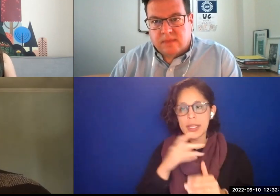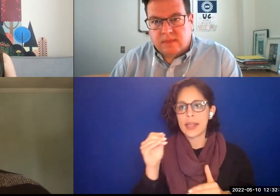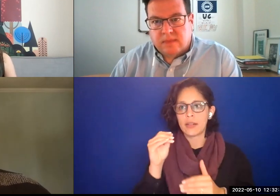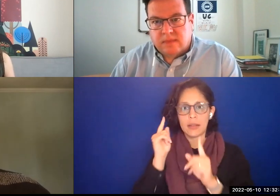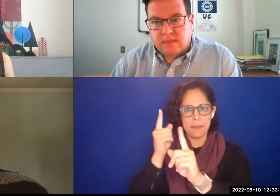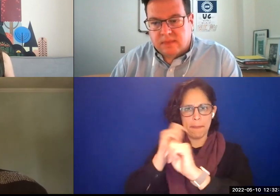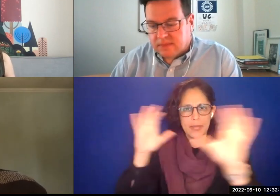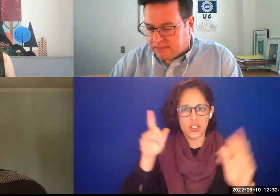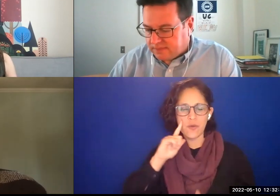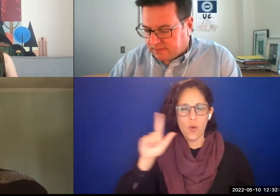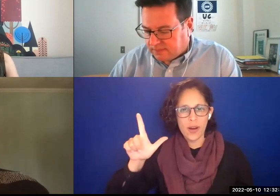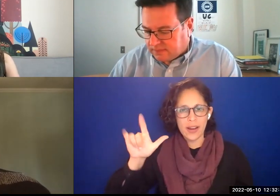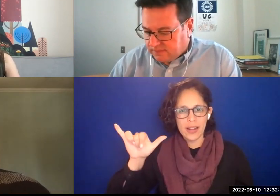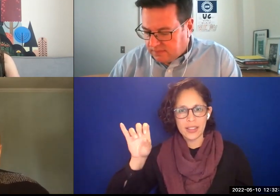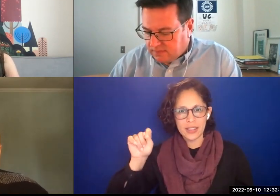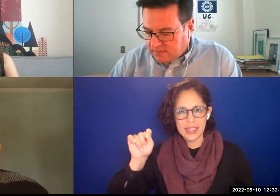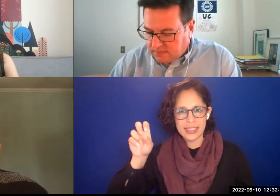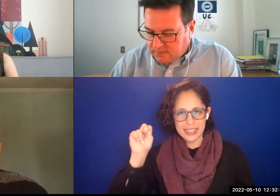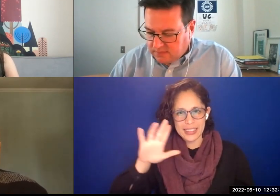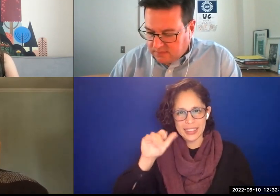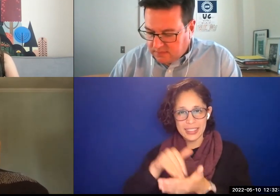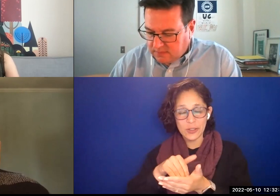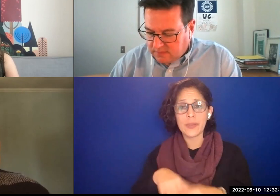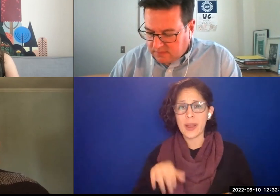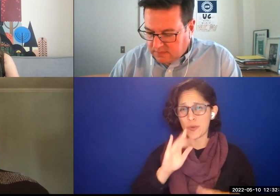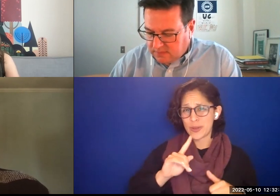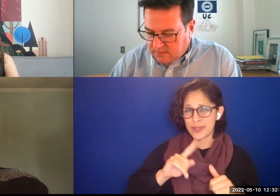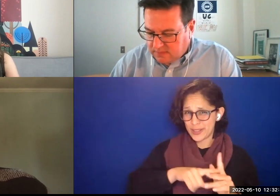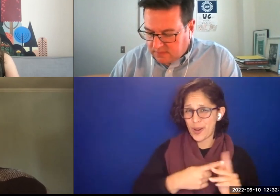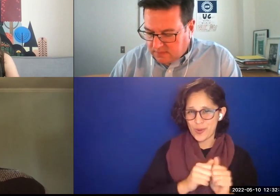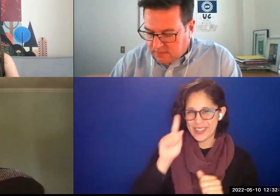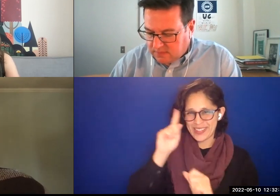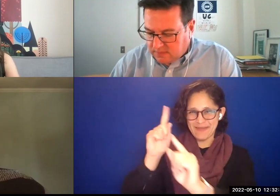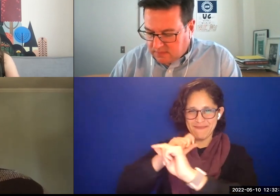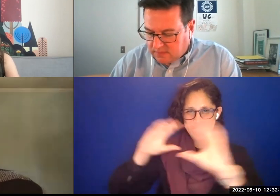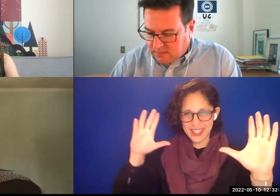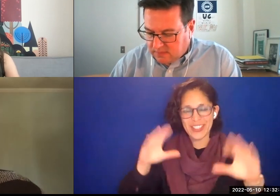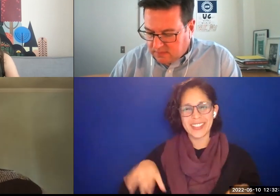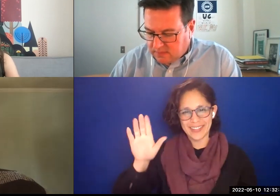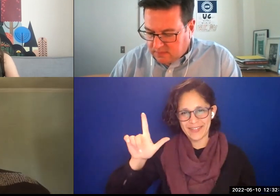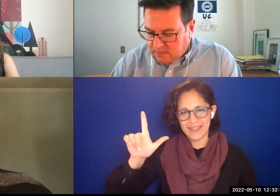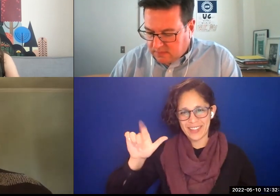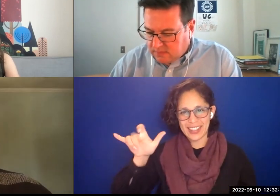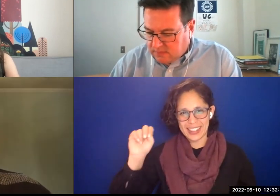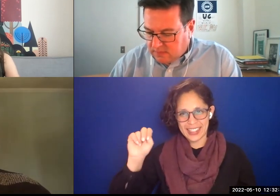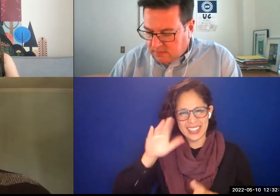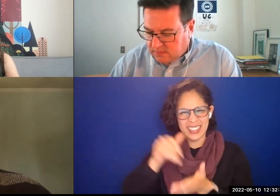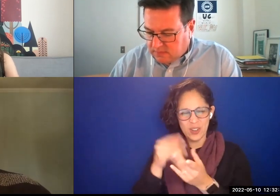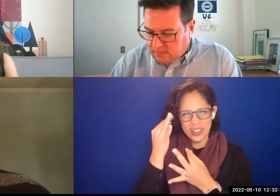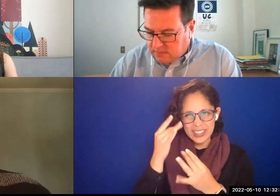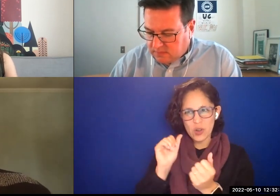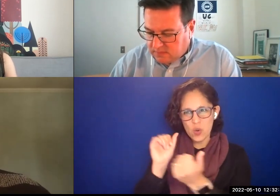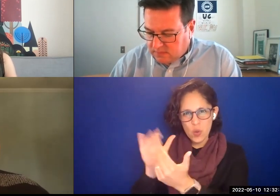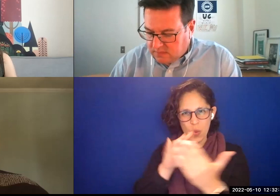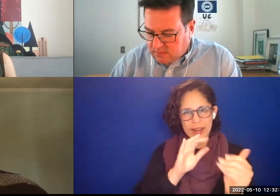Lytton Center. And I'm going to start with the mission of the Lytton Center. The Lytton Center considers ways that the study of the past can